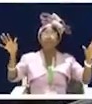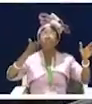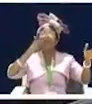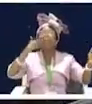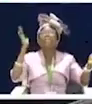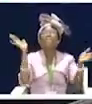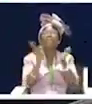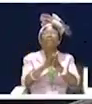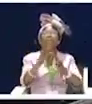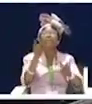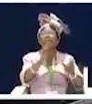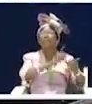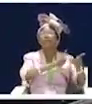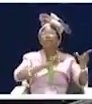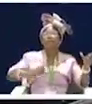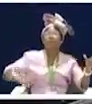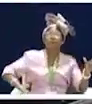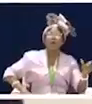Praise the Lord.